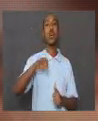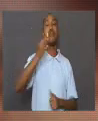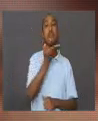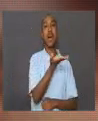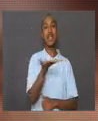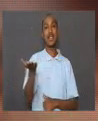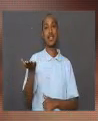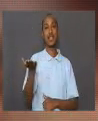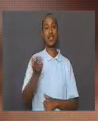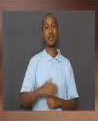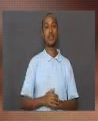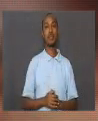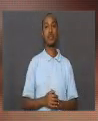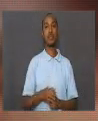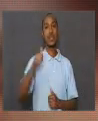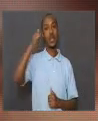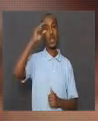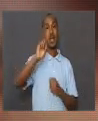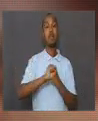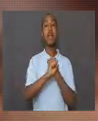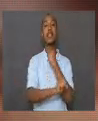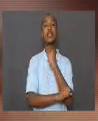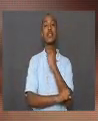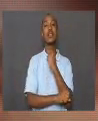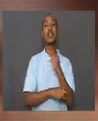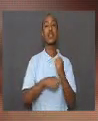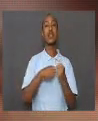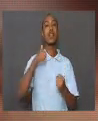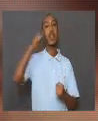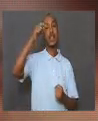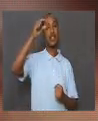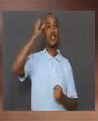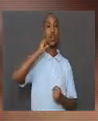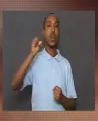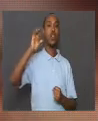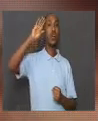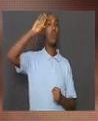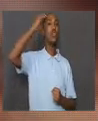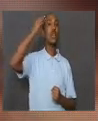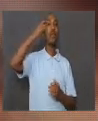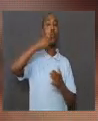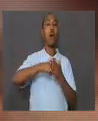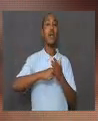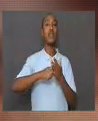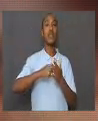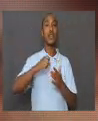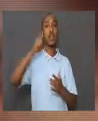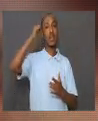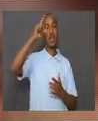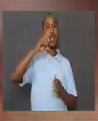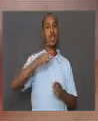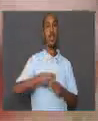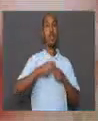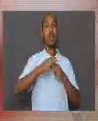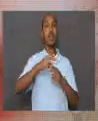matter. He based his theory on the concept of what he called